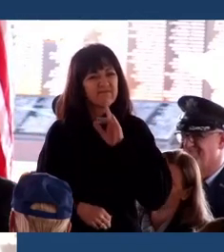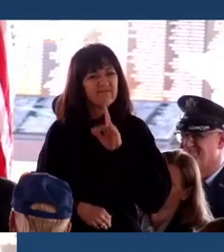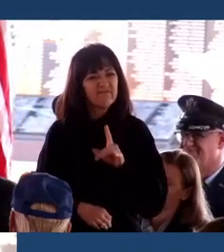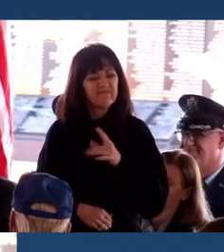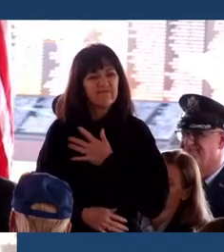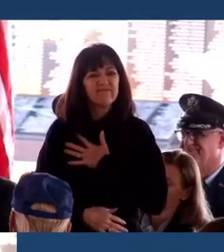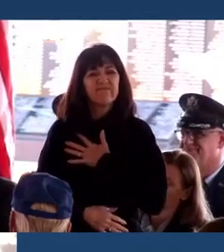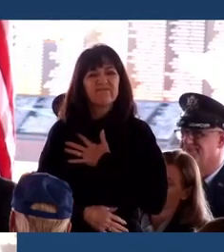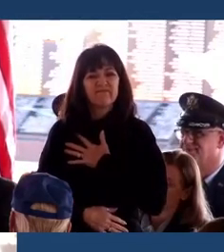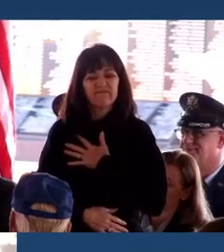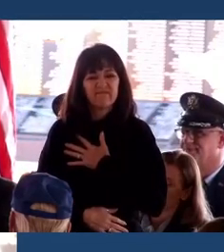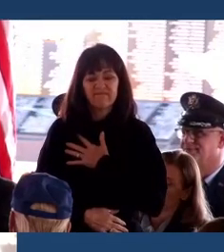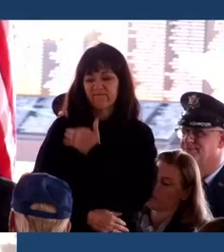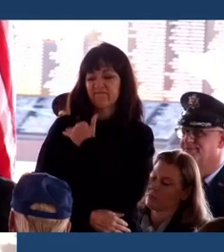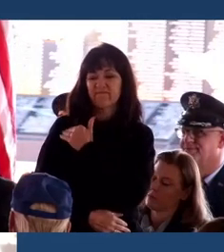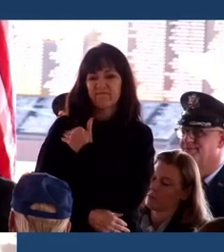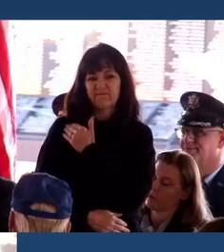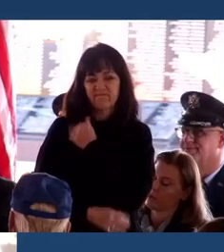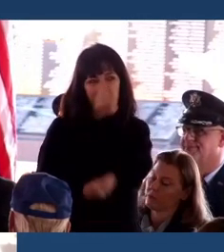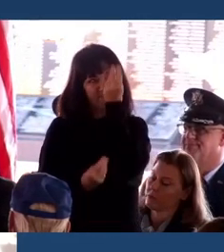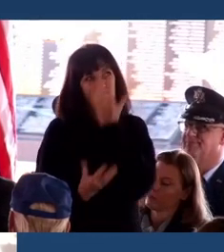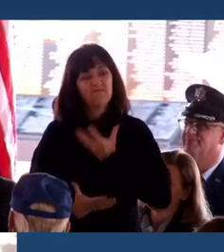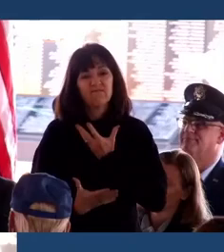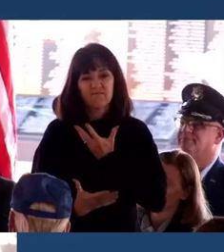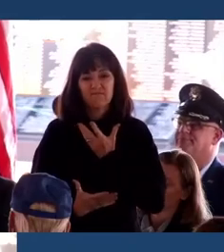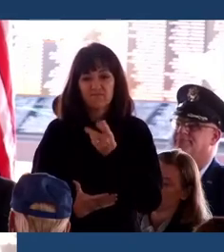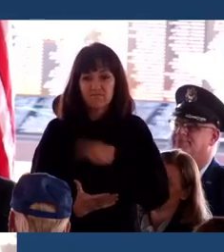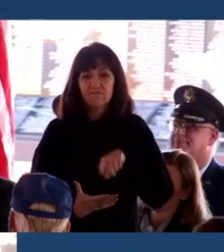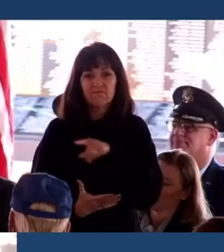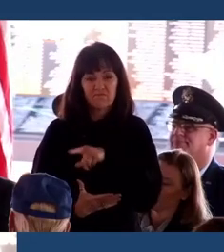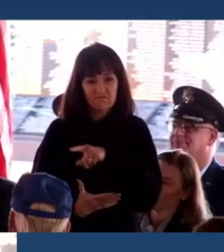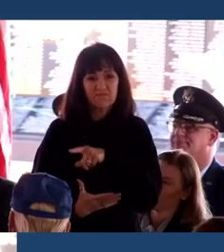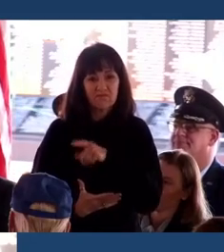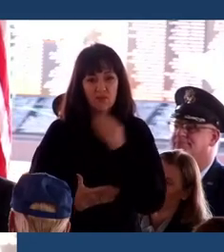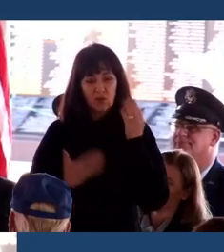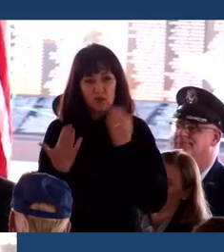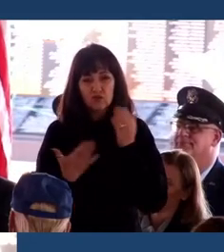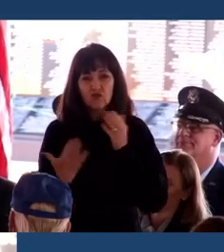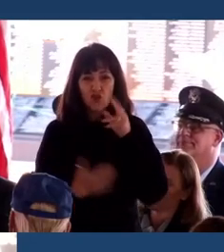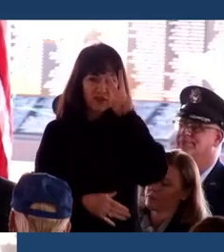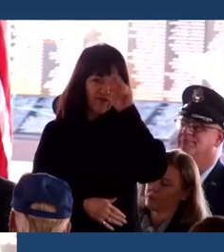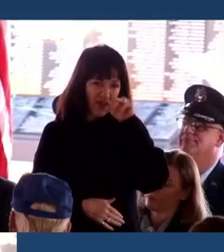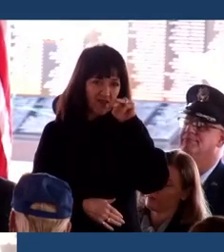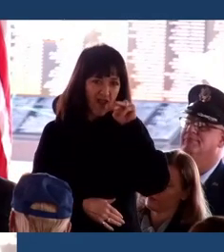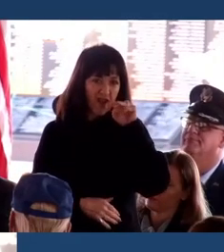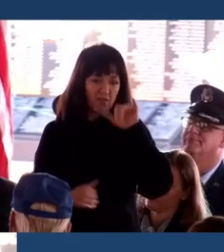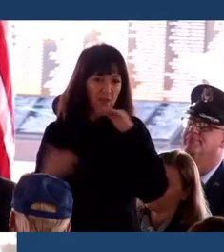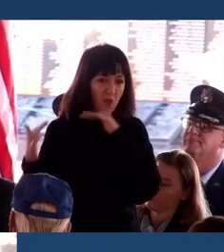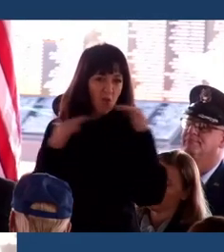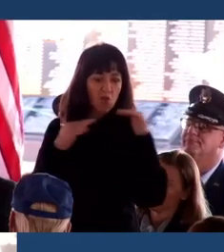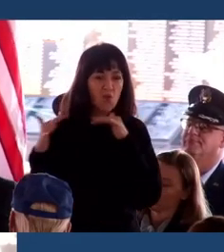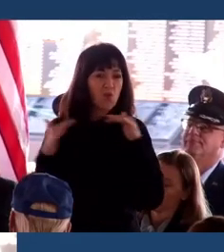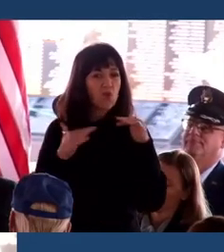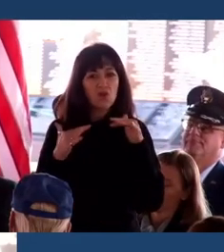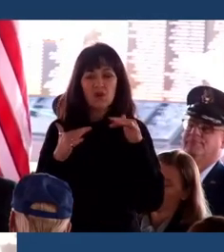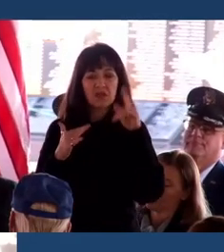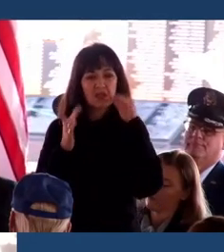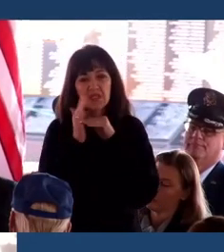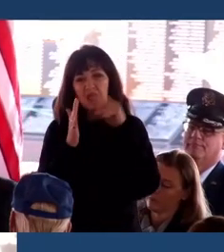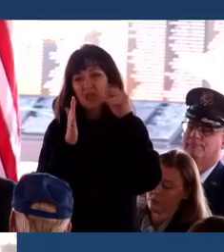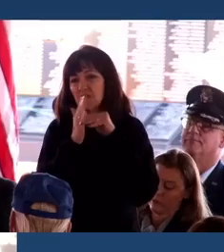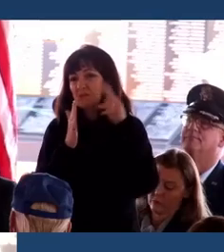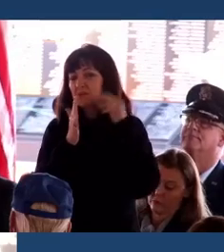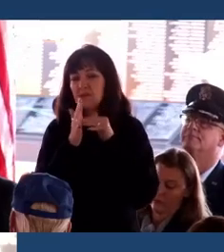122 Delaware service members who paid the ultimate price while serving in Vietnam. Thousands